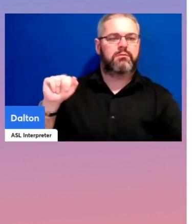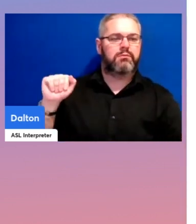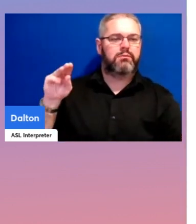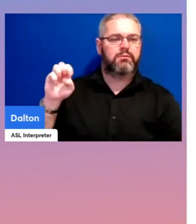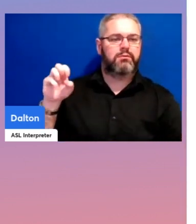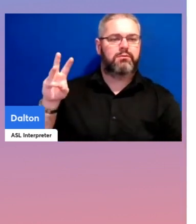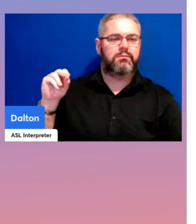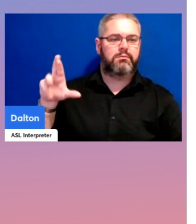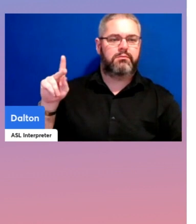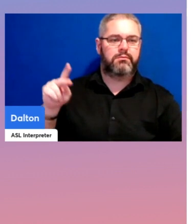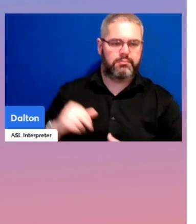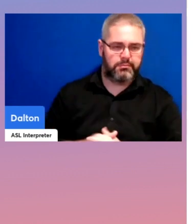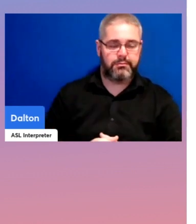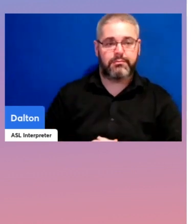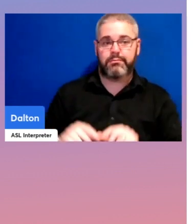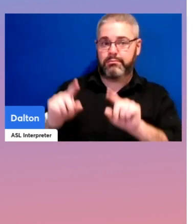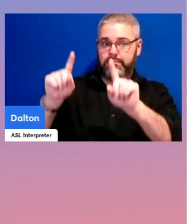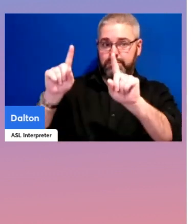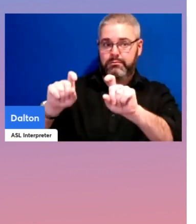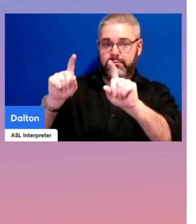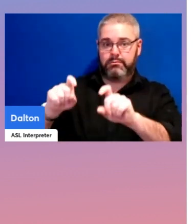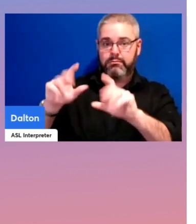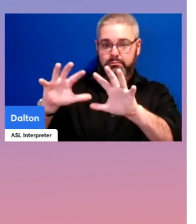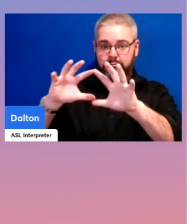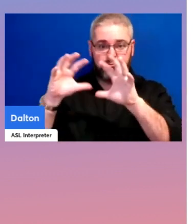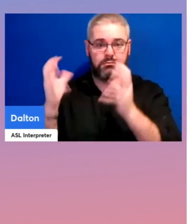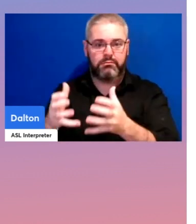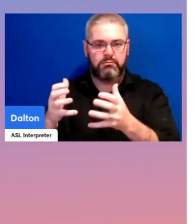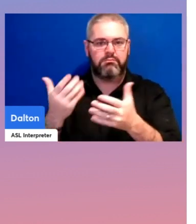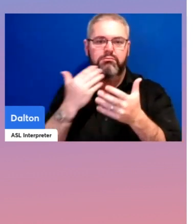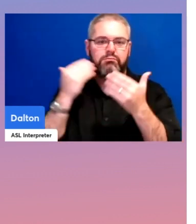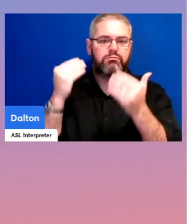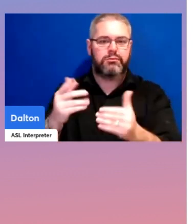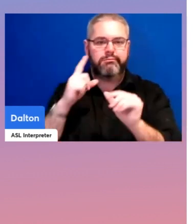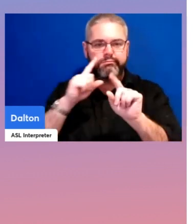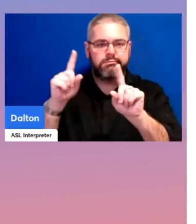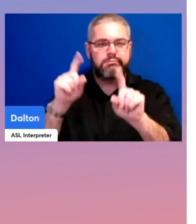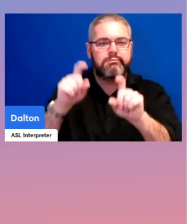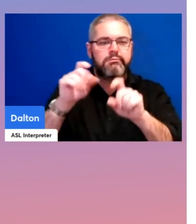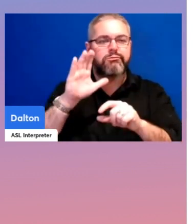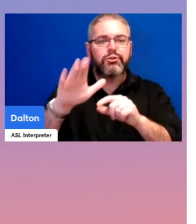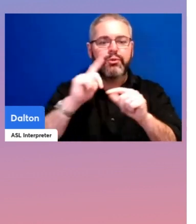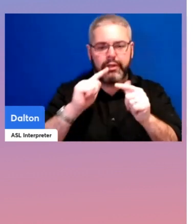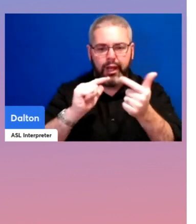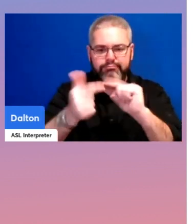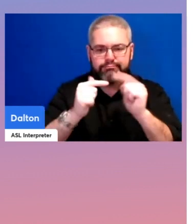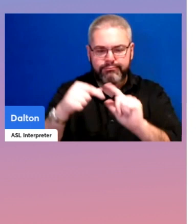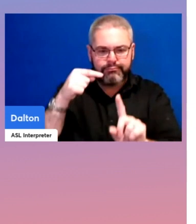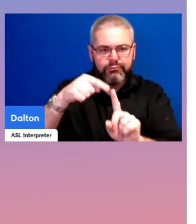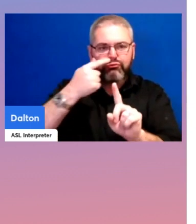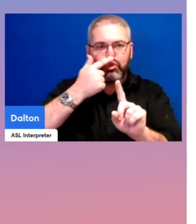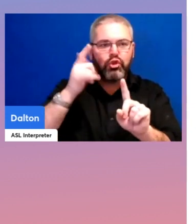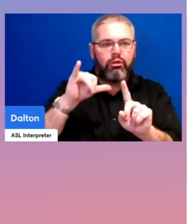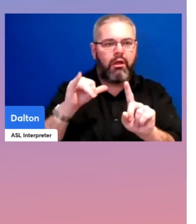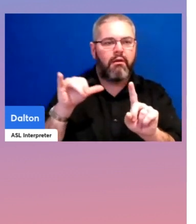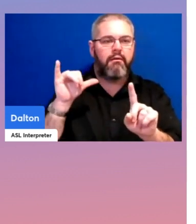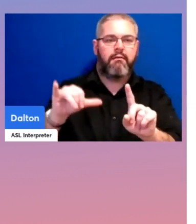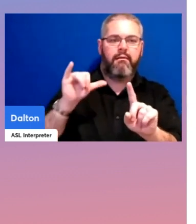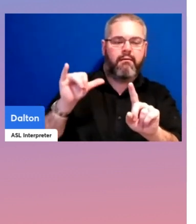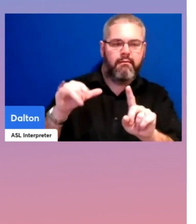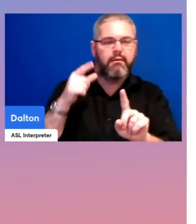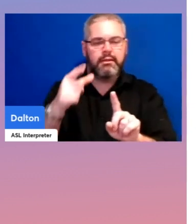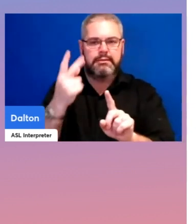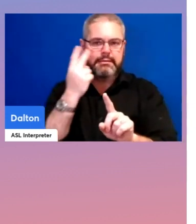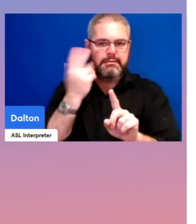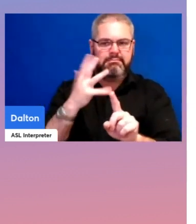So when it comes to testing your module, you want to test your module interface. So let's just quickly go through what's involved in the